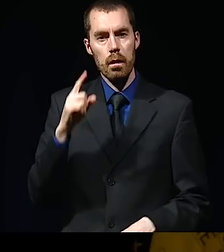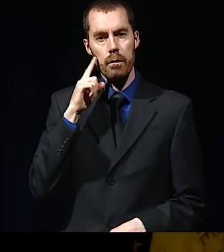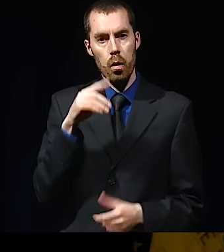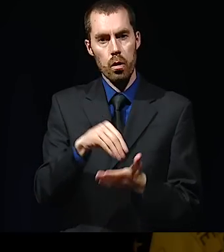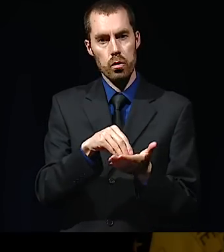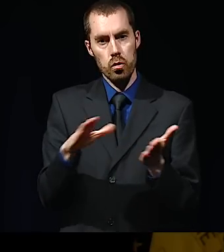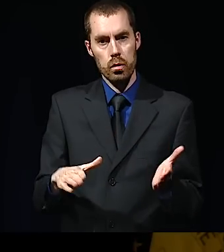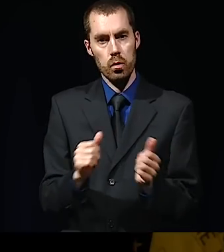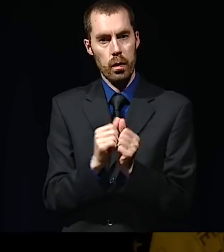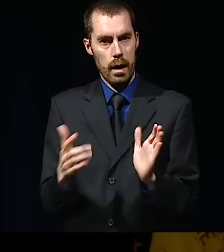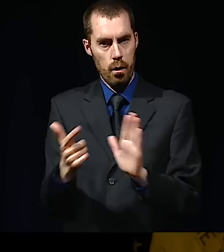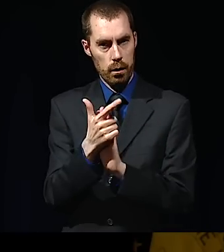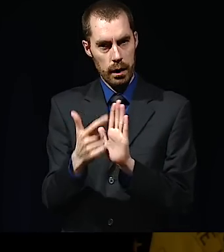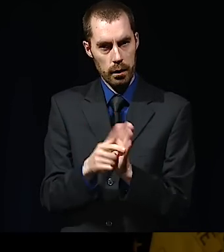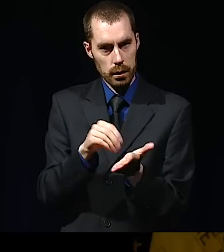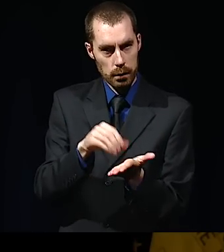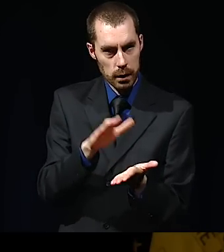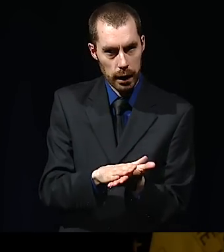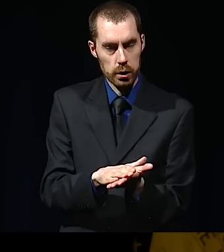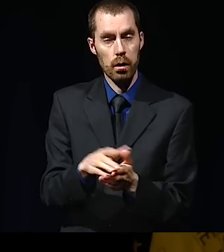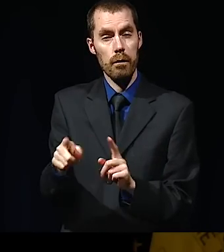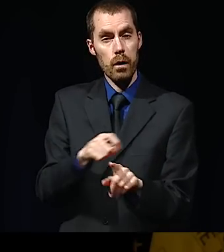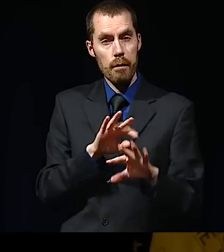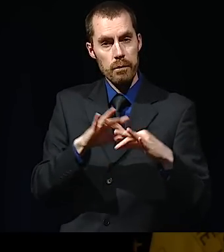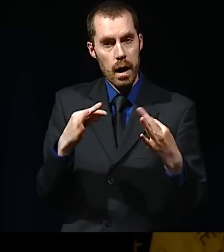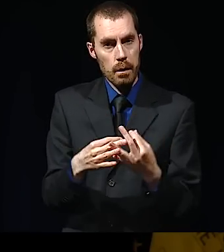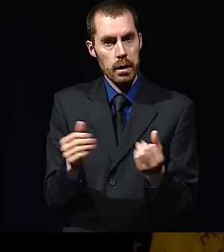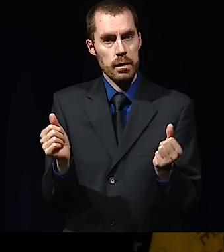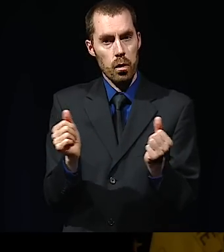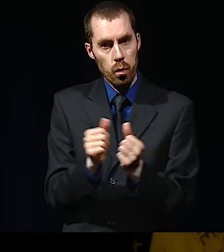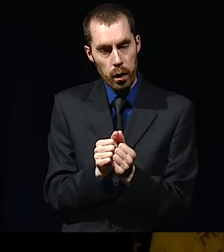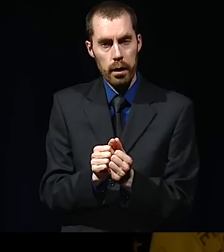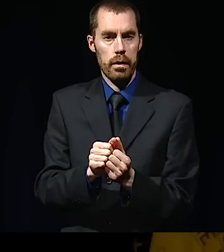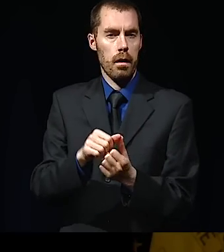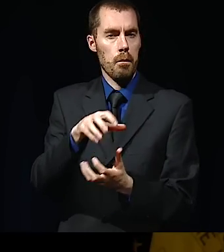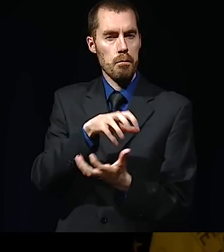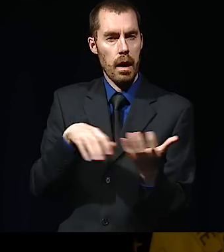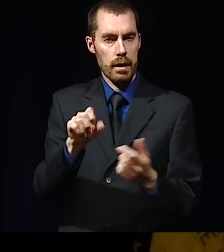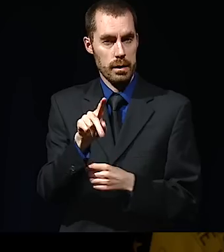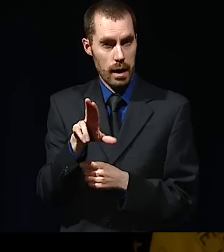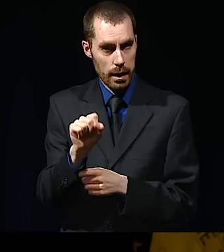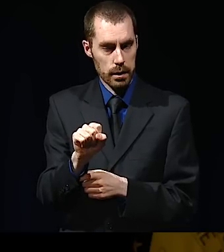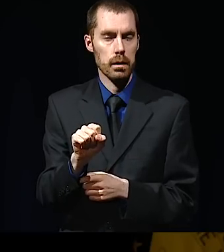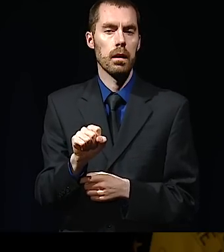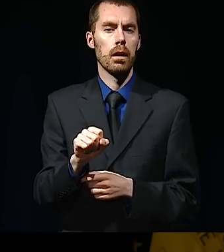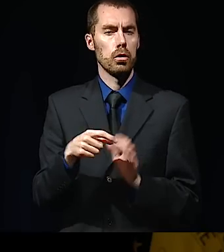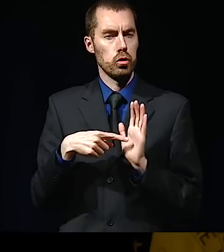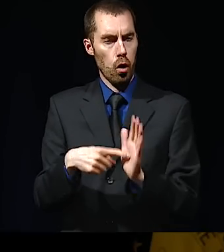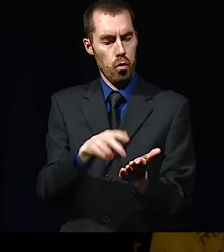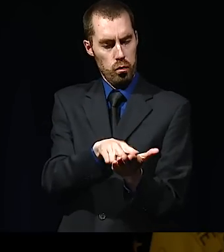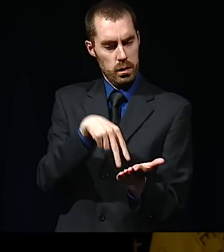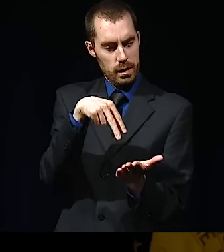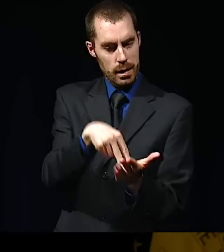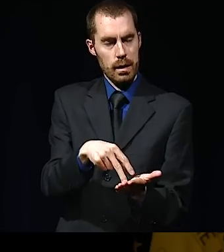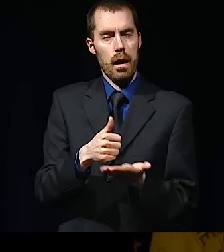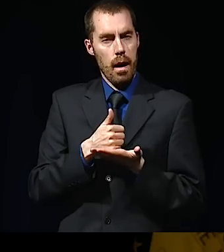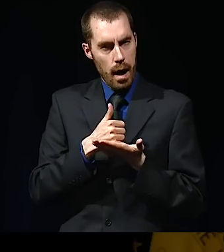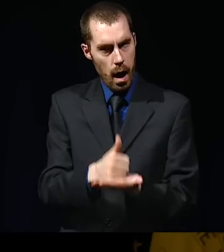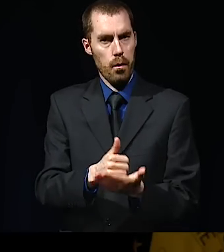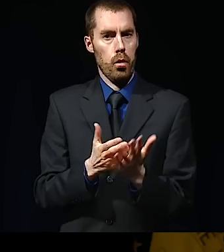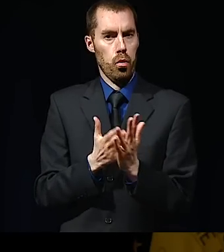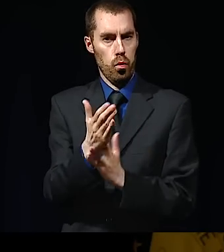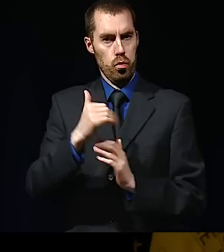students with mixed status families, taught me that resilience is a cure to uncertainty. However, we must all teach ourselves